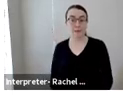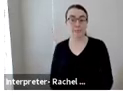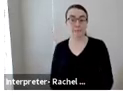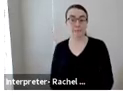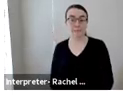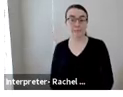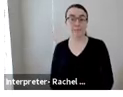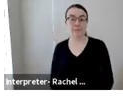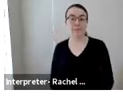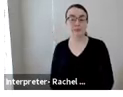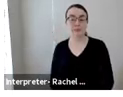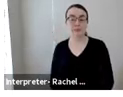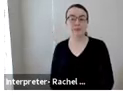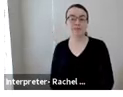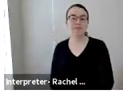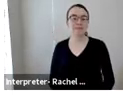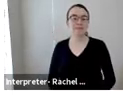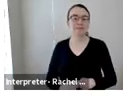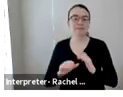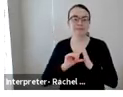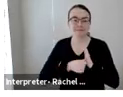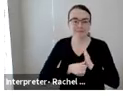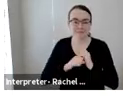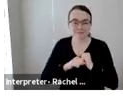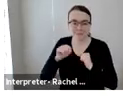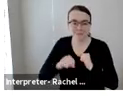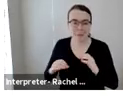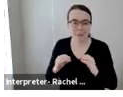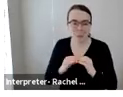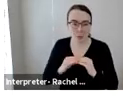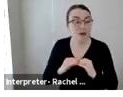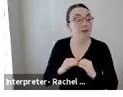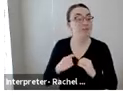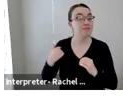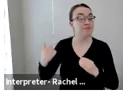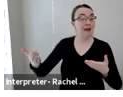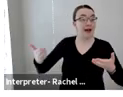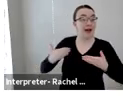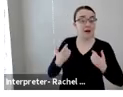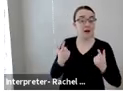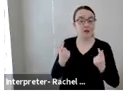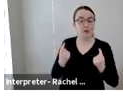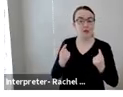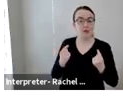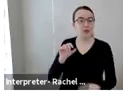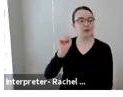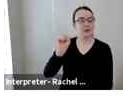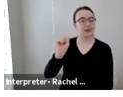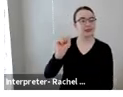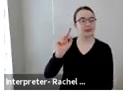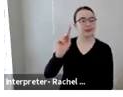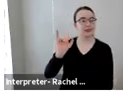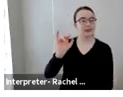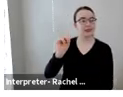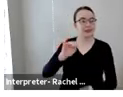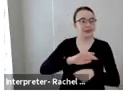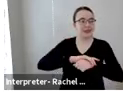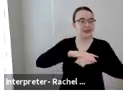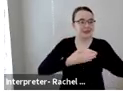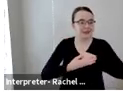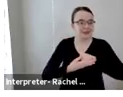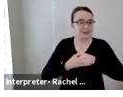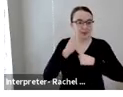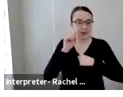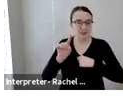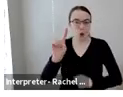indication of taking that a step further. We were hired to do a skin of this only. The very front of these